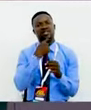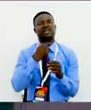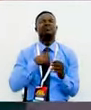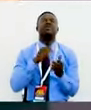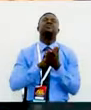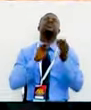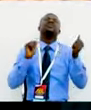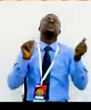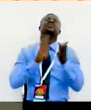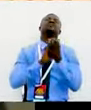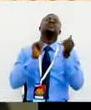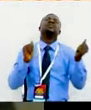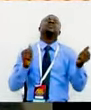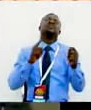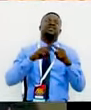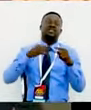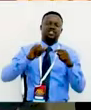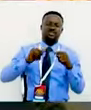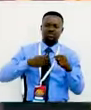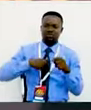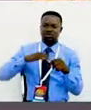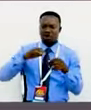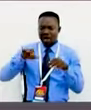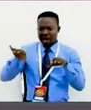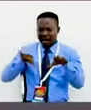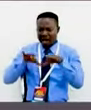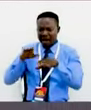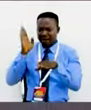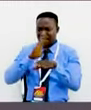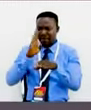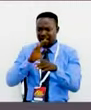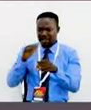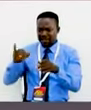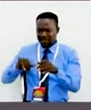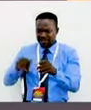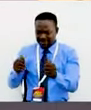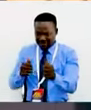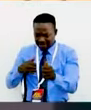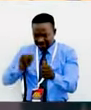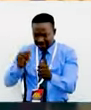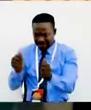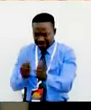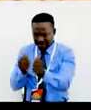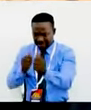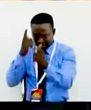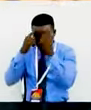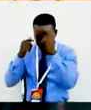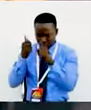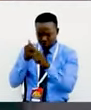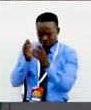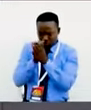still on your own way, doing your own stuff according to your own will,